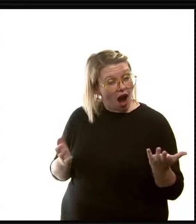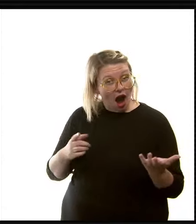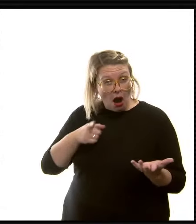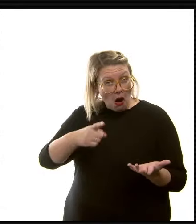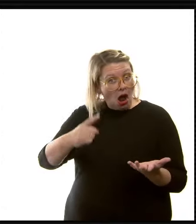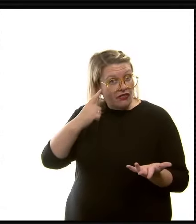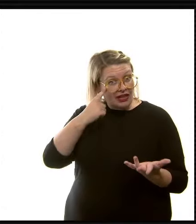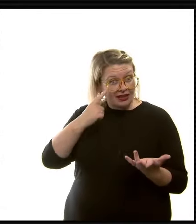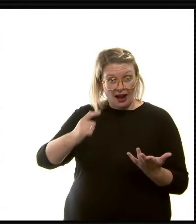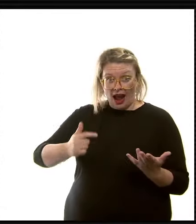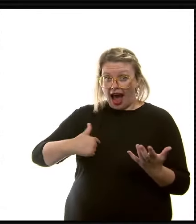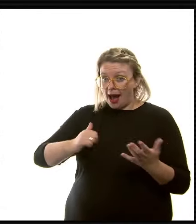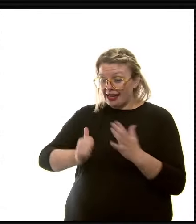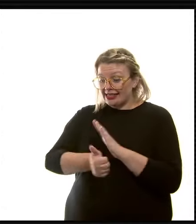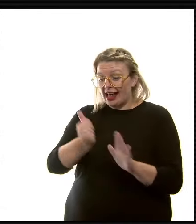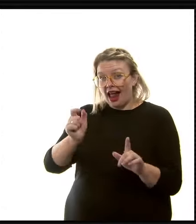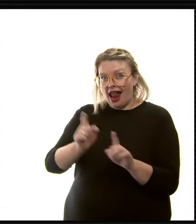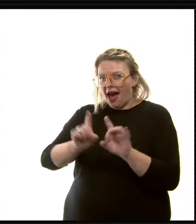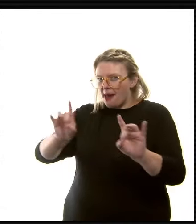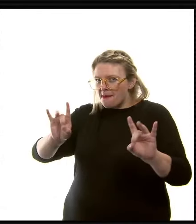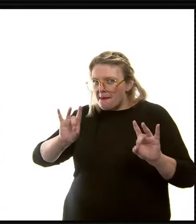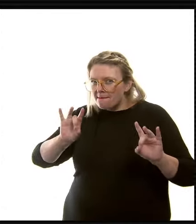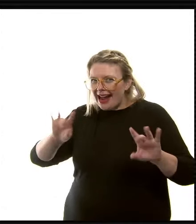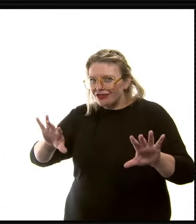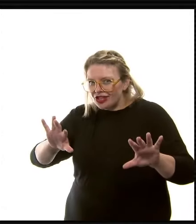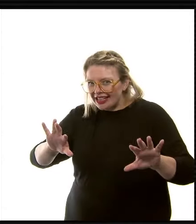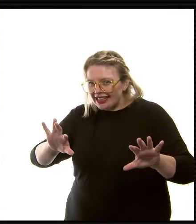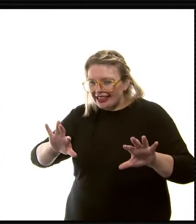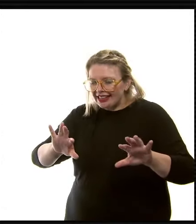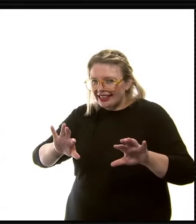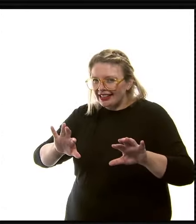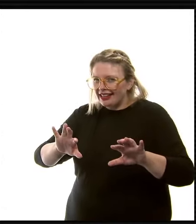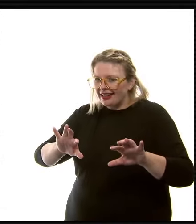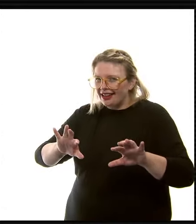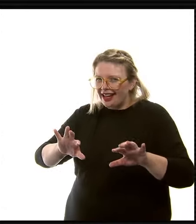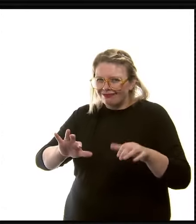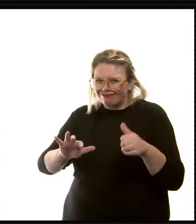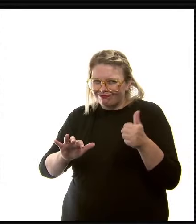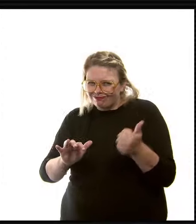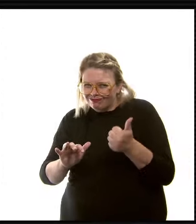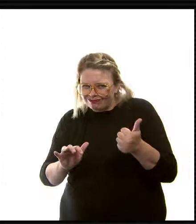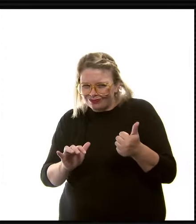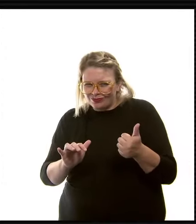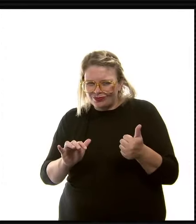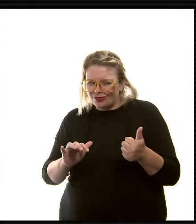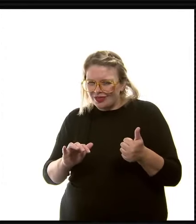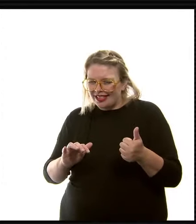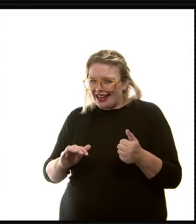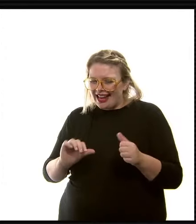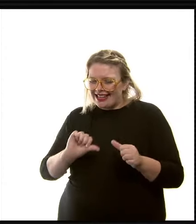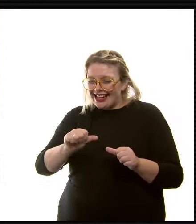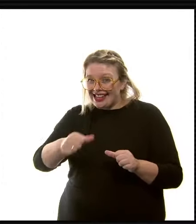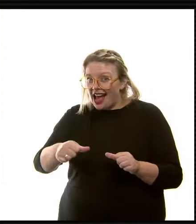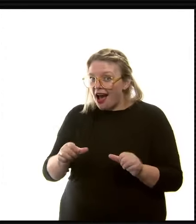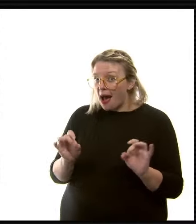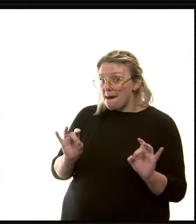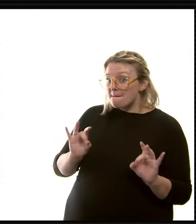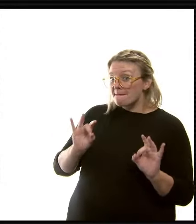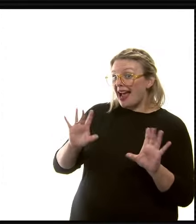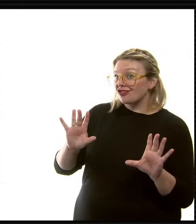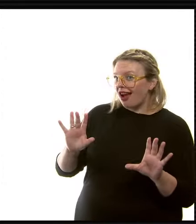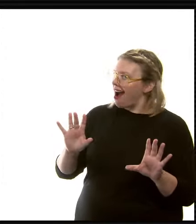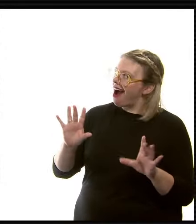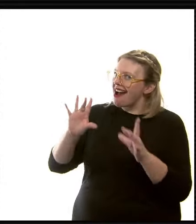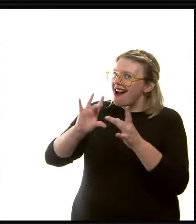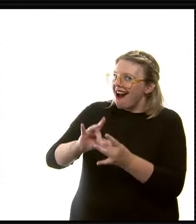that they are magical? Yes, if it moves us on to the next part of the show. Oh, funny you should say magical. We've got